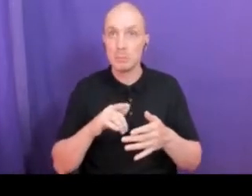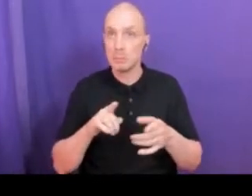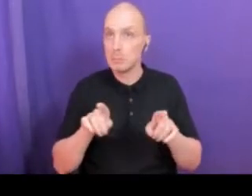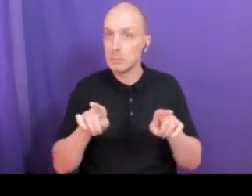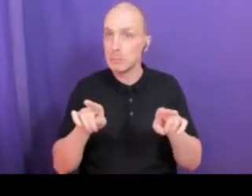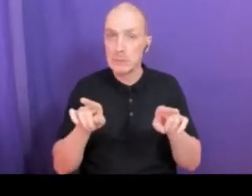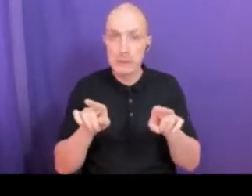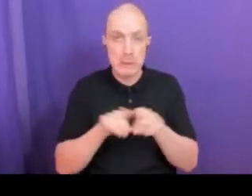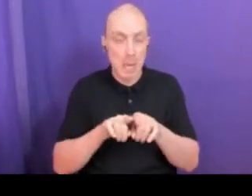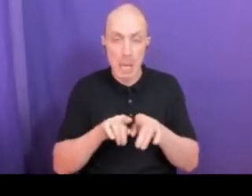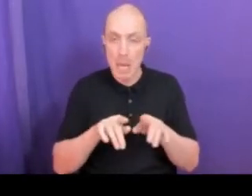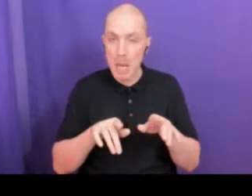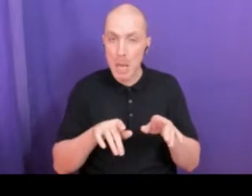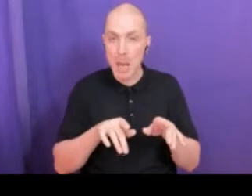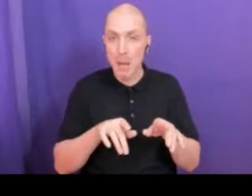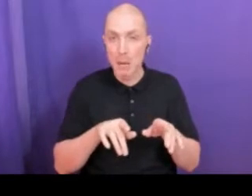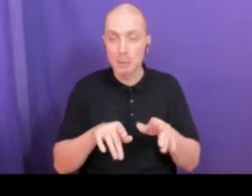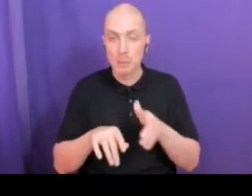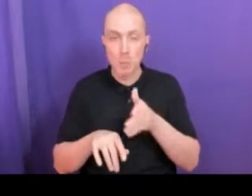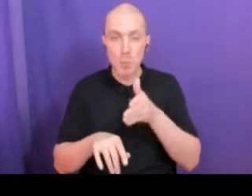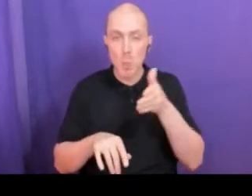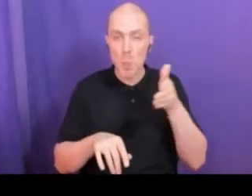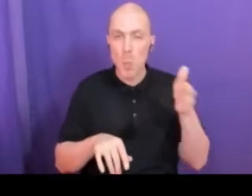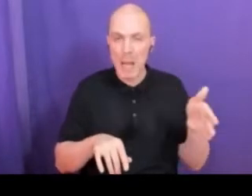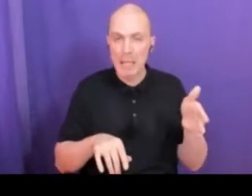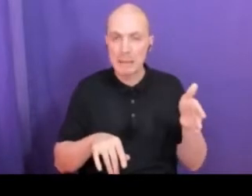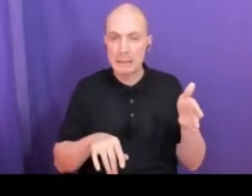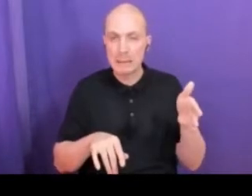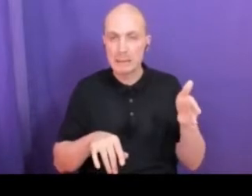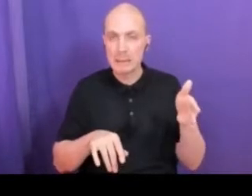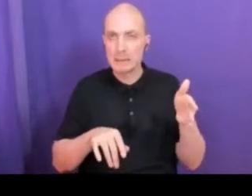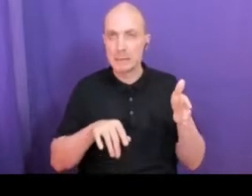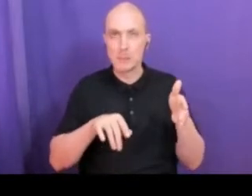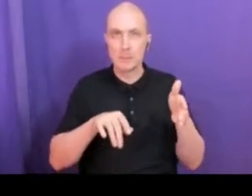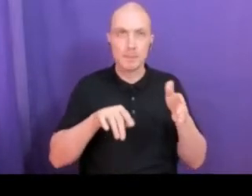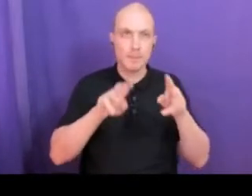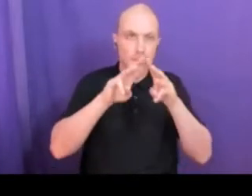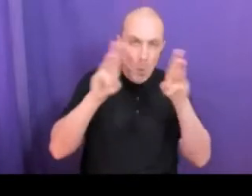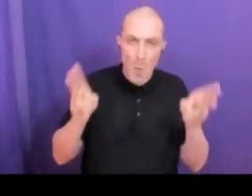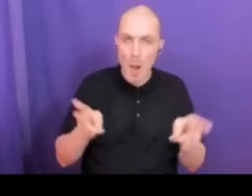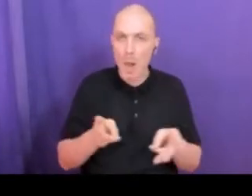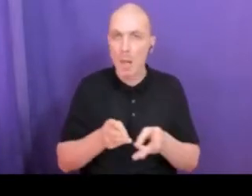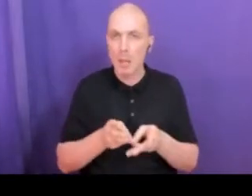and around the world. They initially rose in the late 1980s.